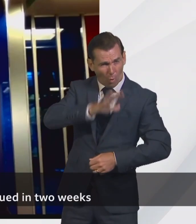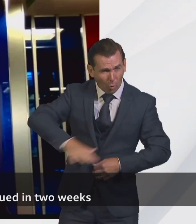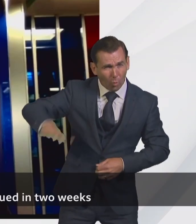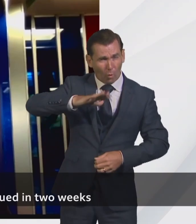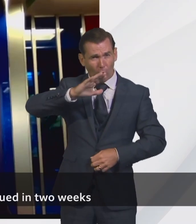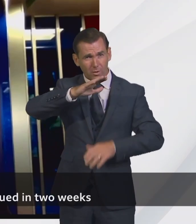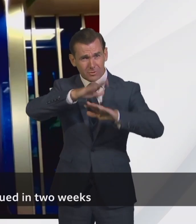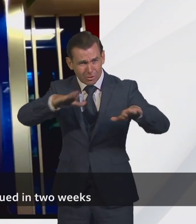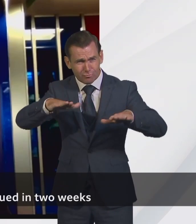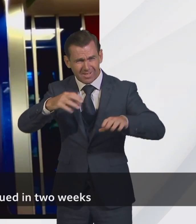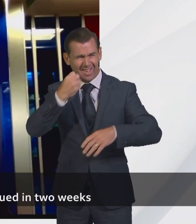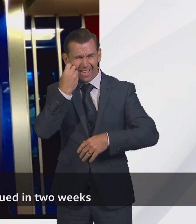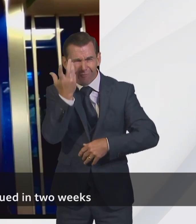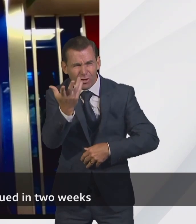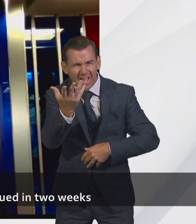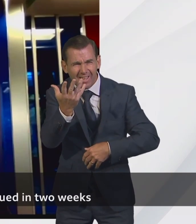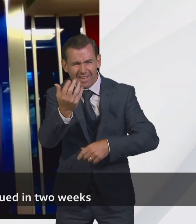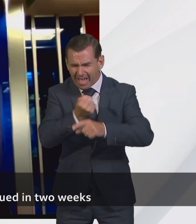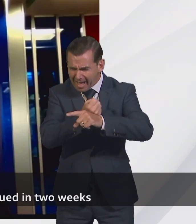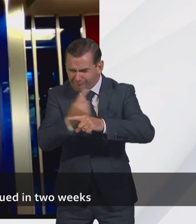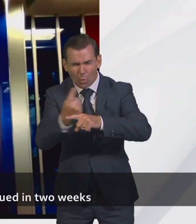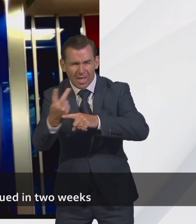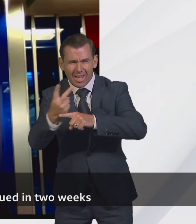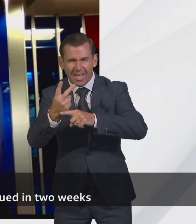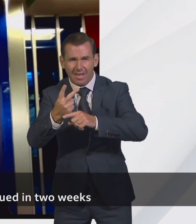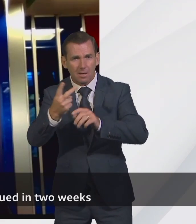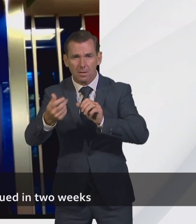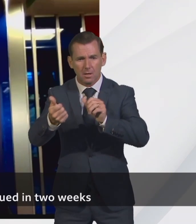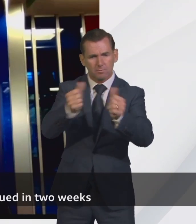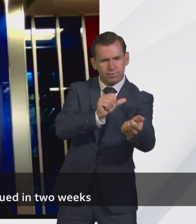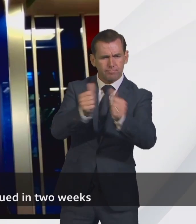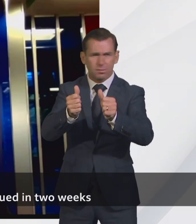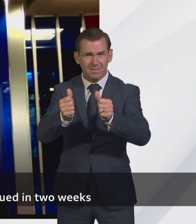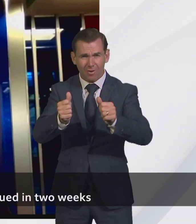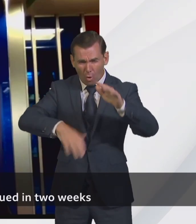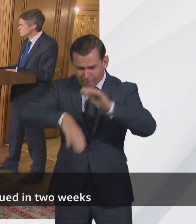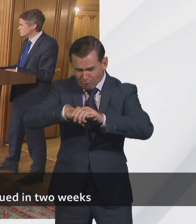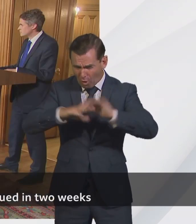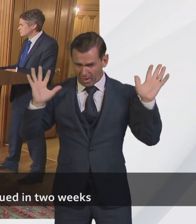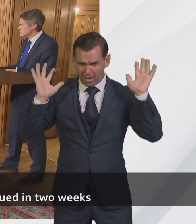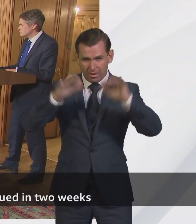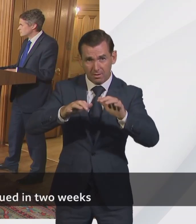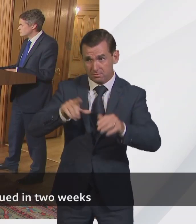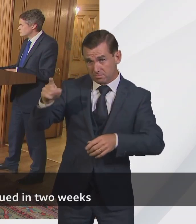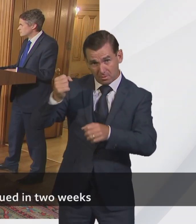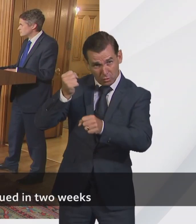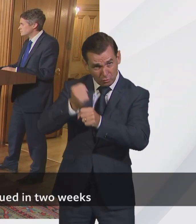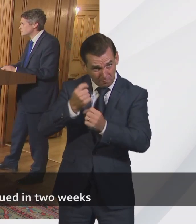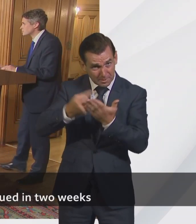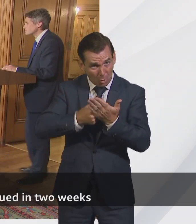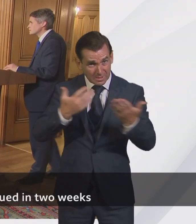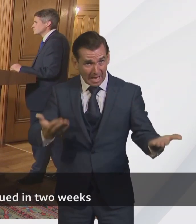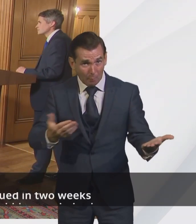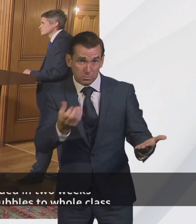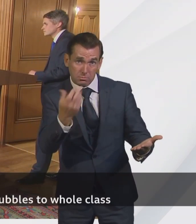to go in every day, every week, not on rotation? And is this now government policy, yes or no? And how much